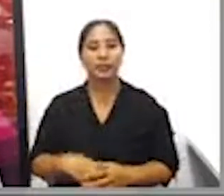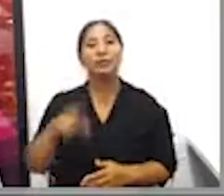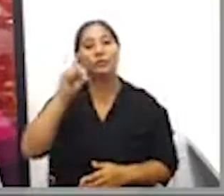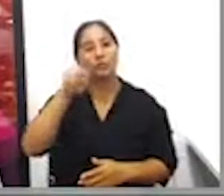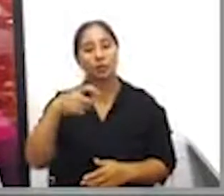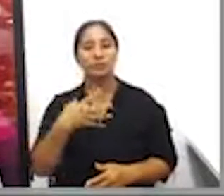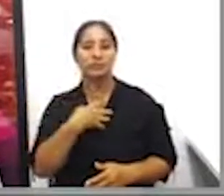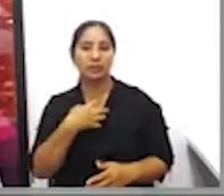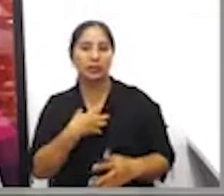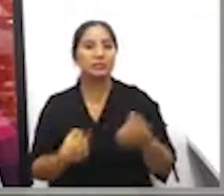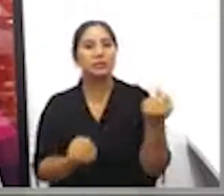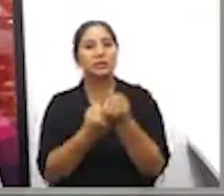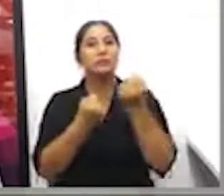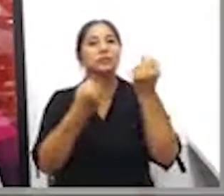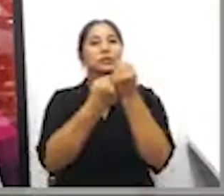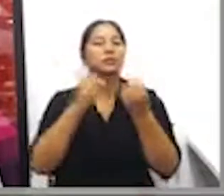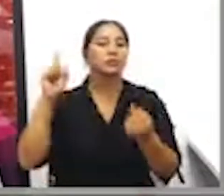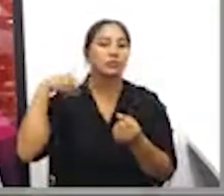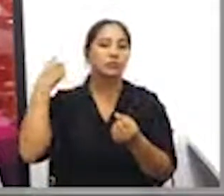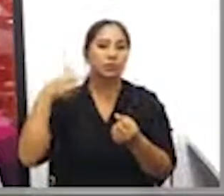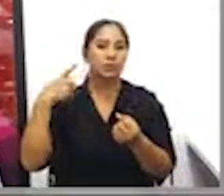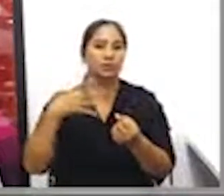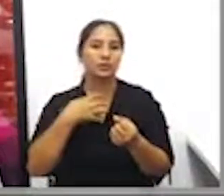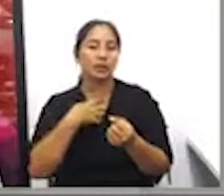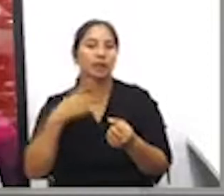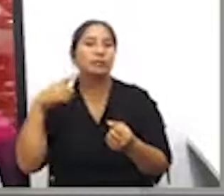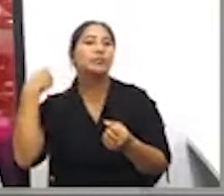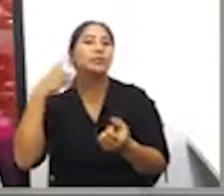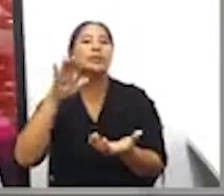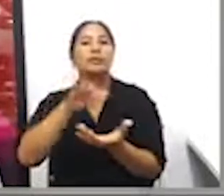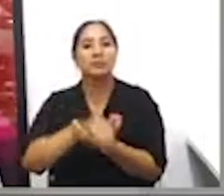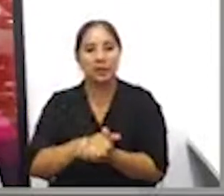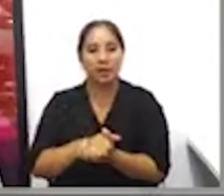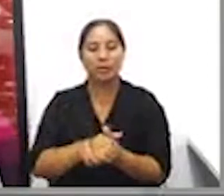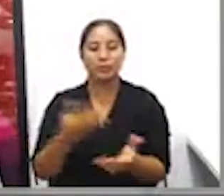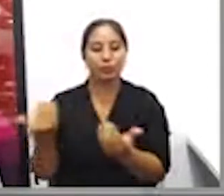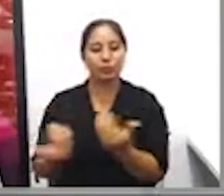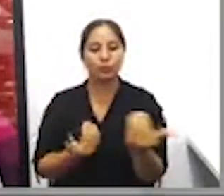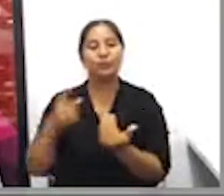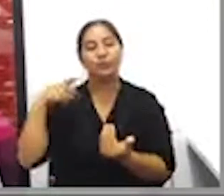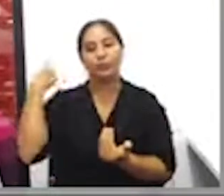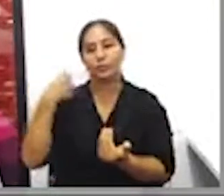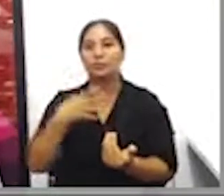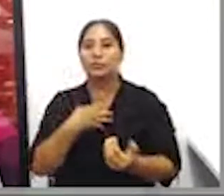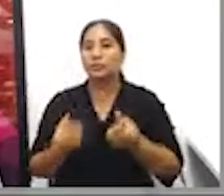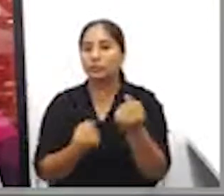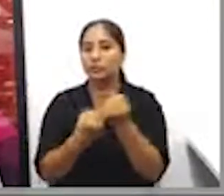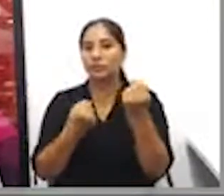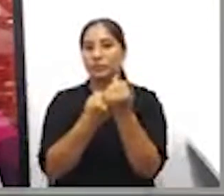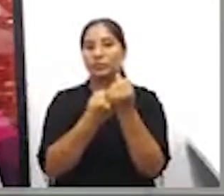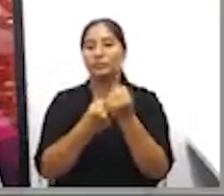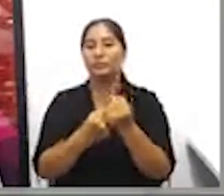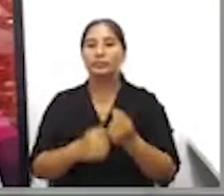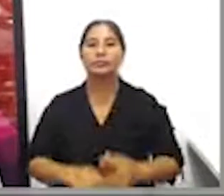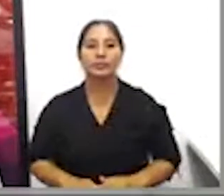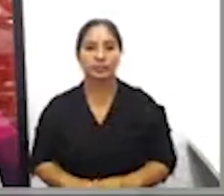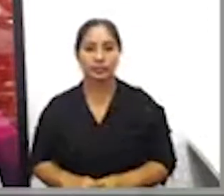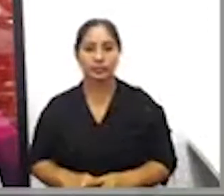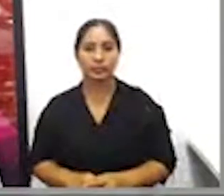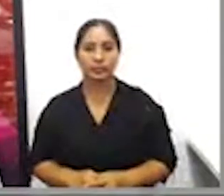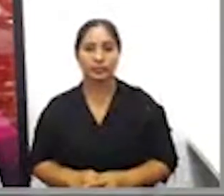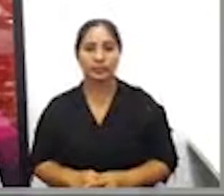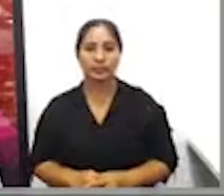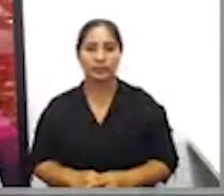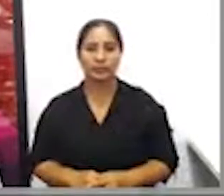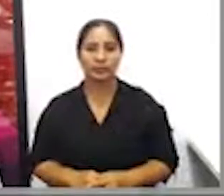to help you succeed. And what we really should be doing is helping each other succeed, because then we can take on all of these